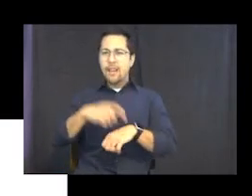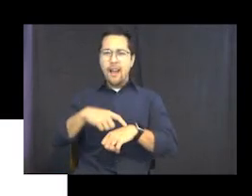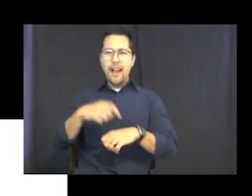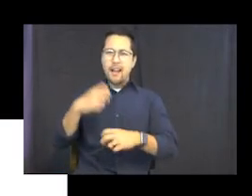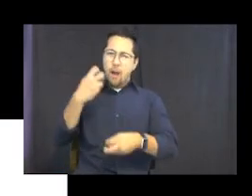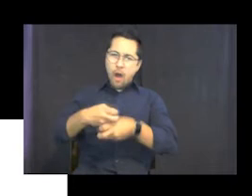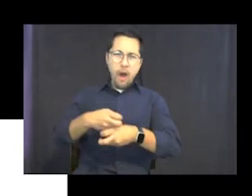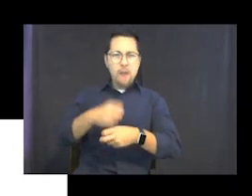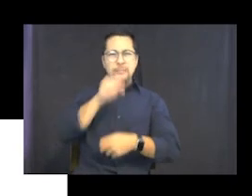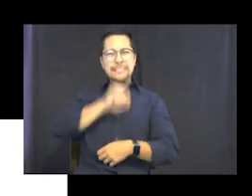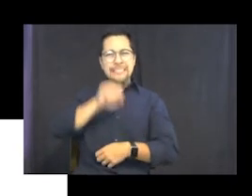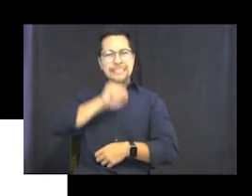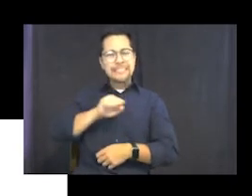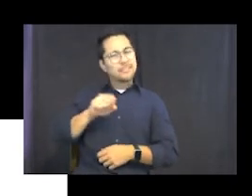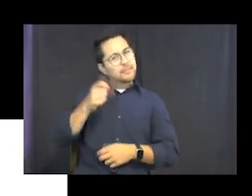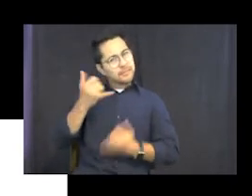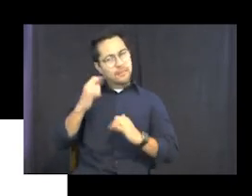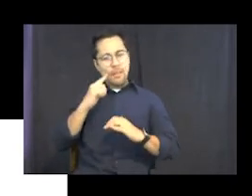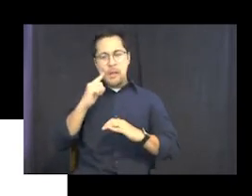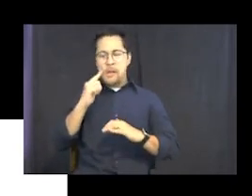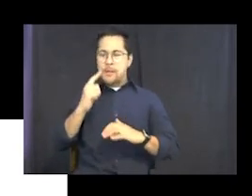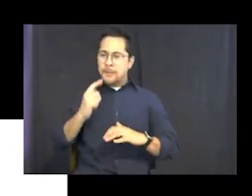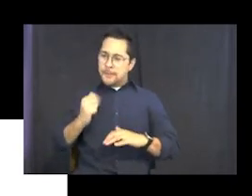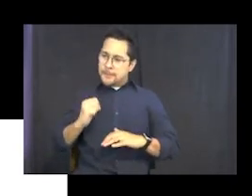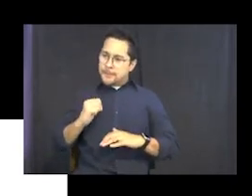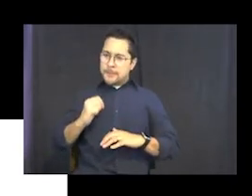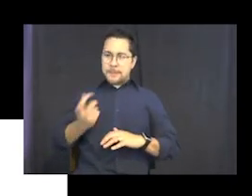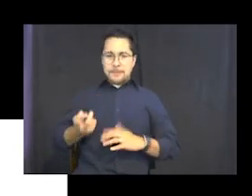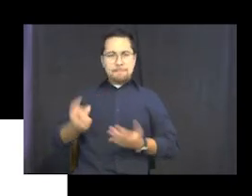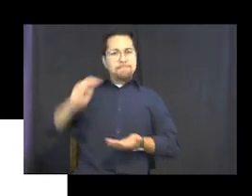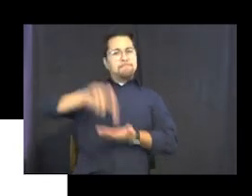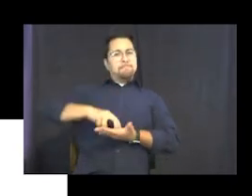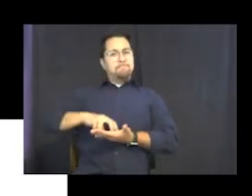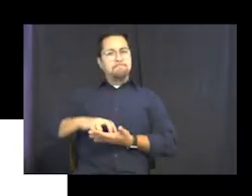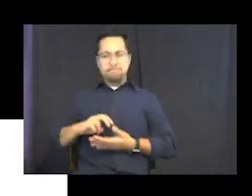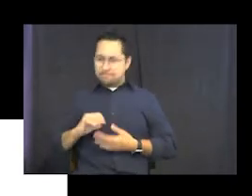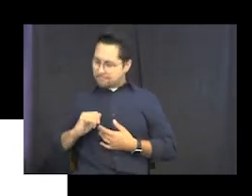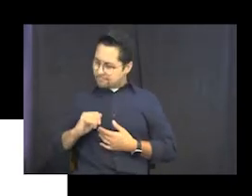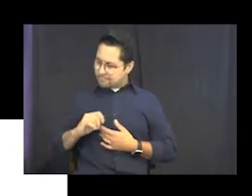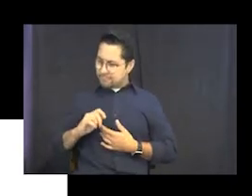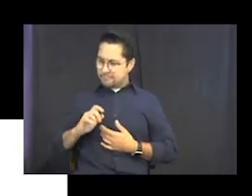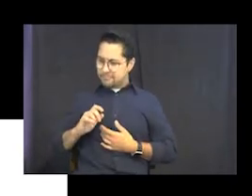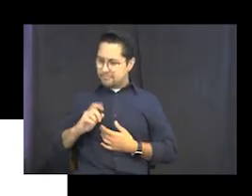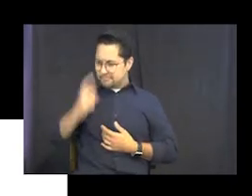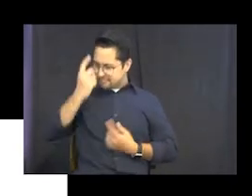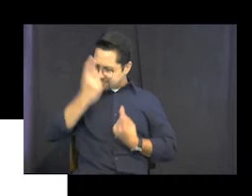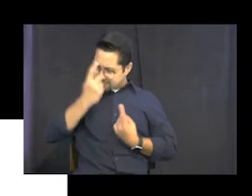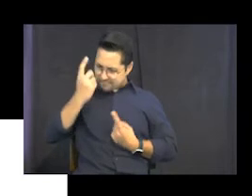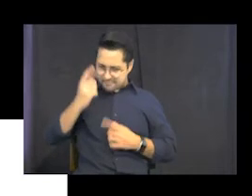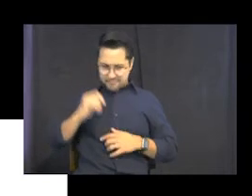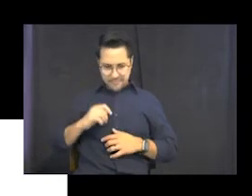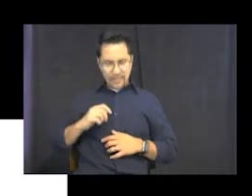got to pick ourselves up and just kind of do a point of, you know, self-reflection